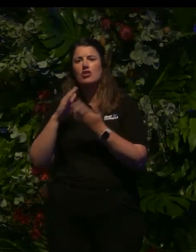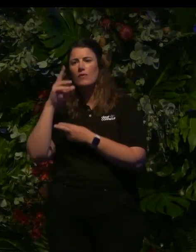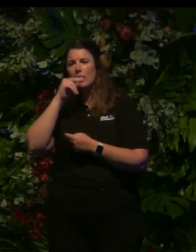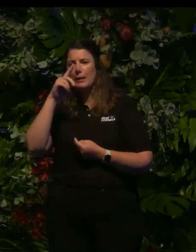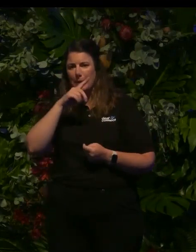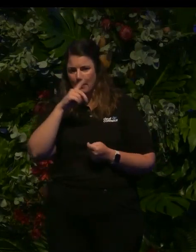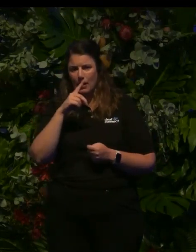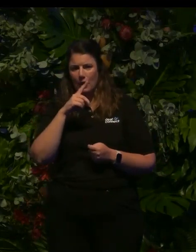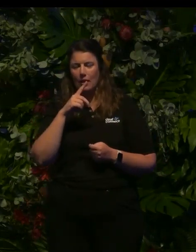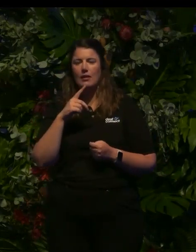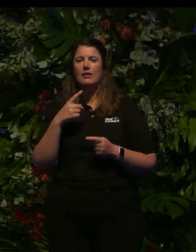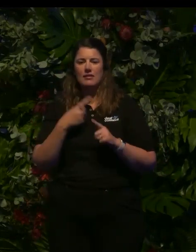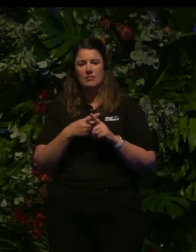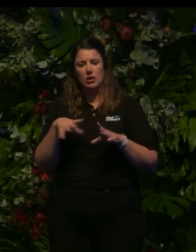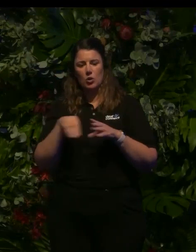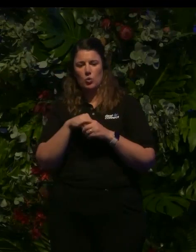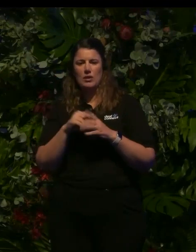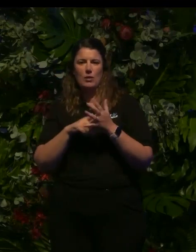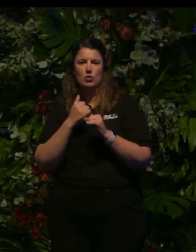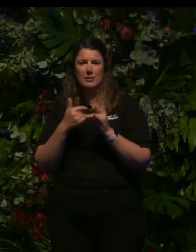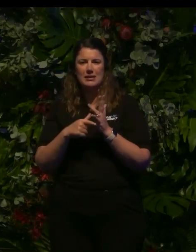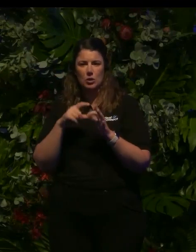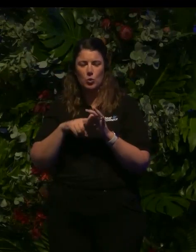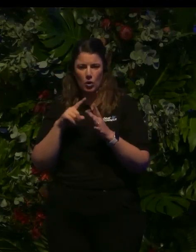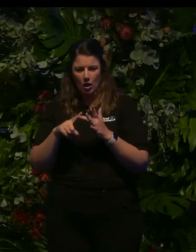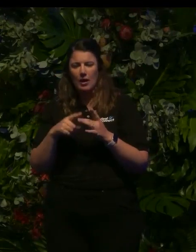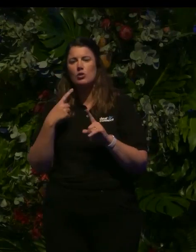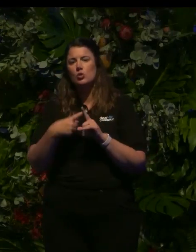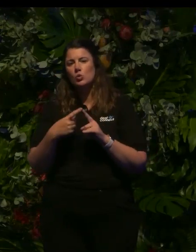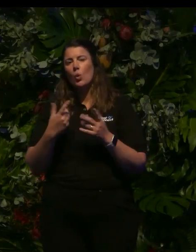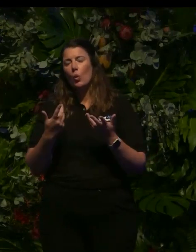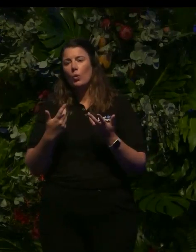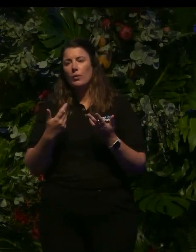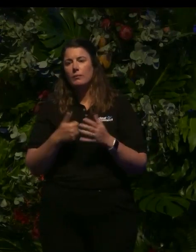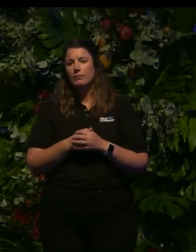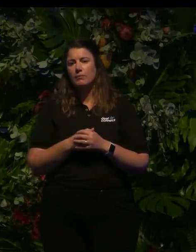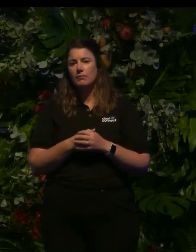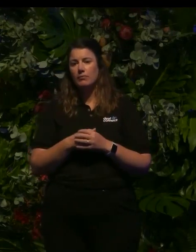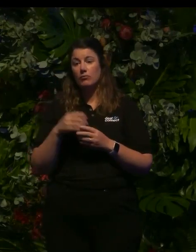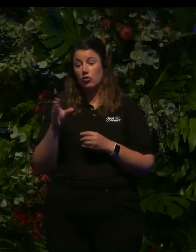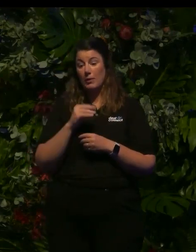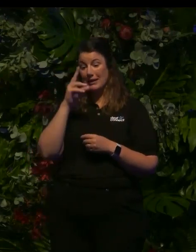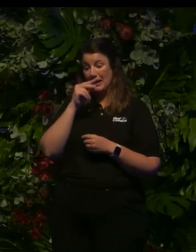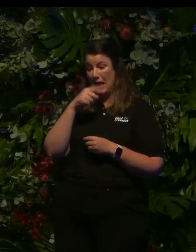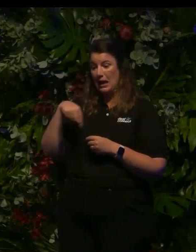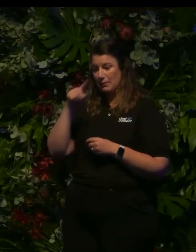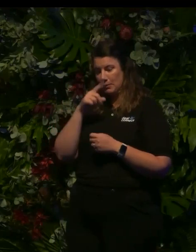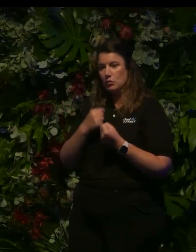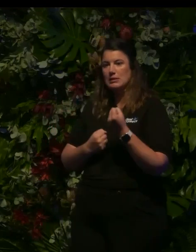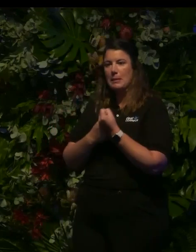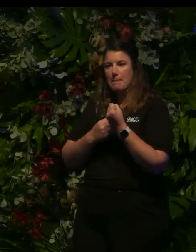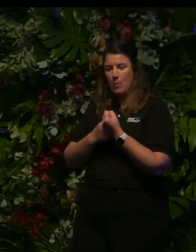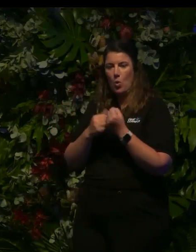faced, included a lot of LGBTIQ and feminist are faced. So now the 100% from the young people are support